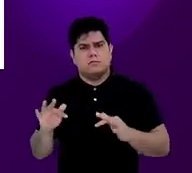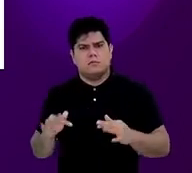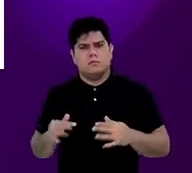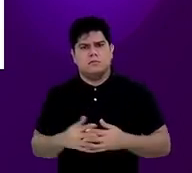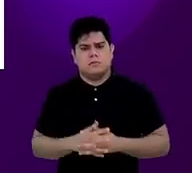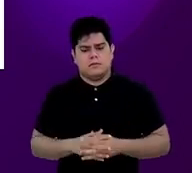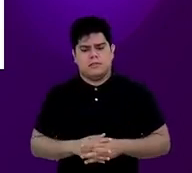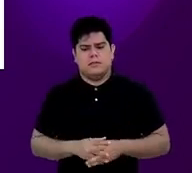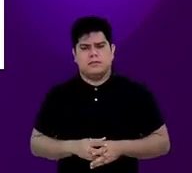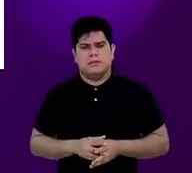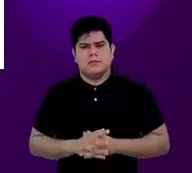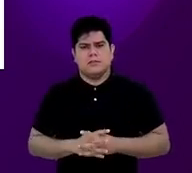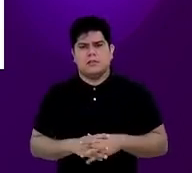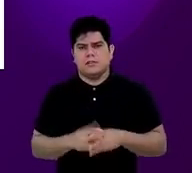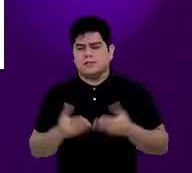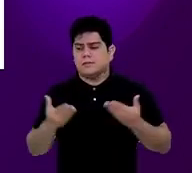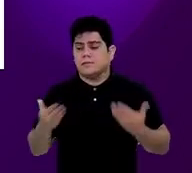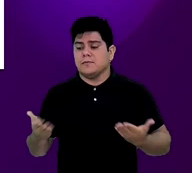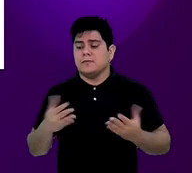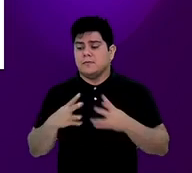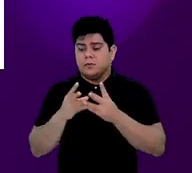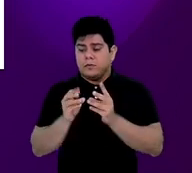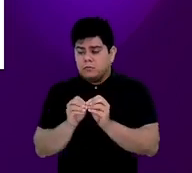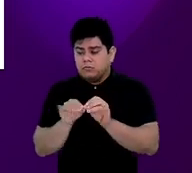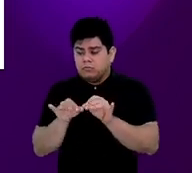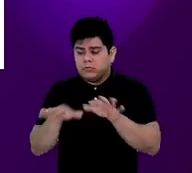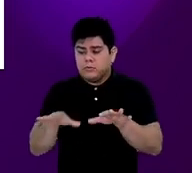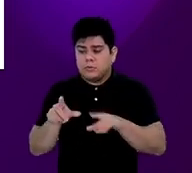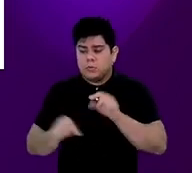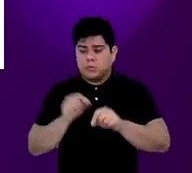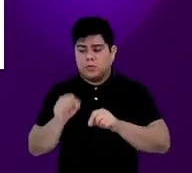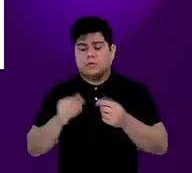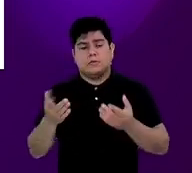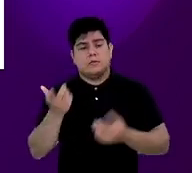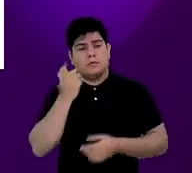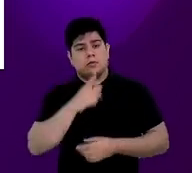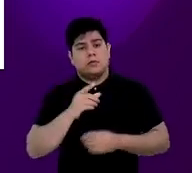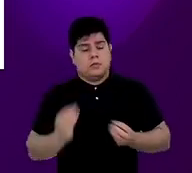are stimulate the nociception, that